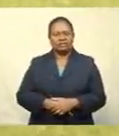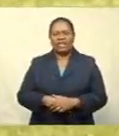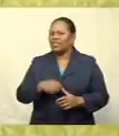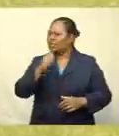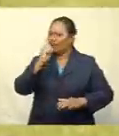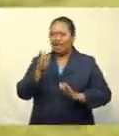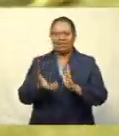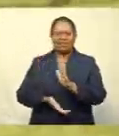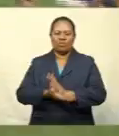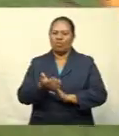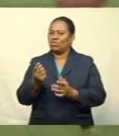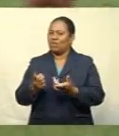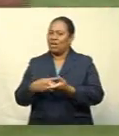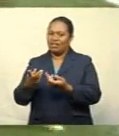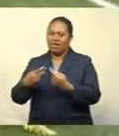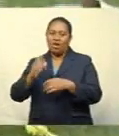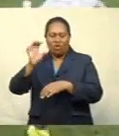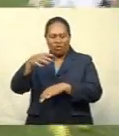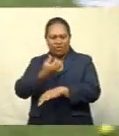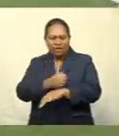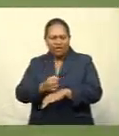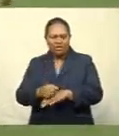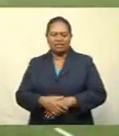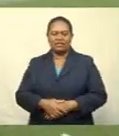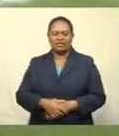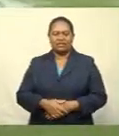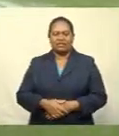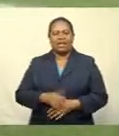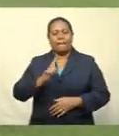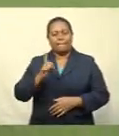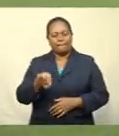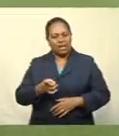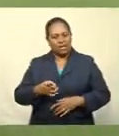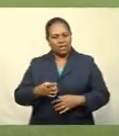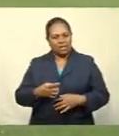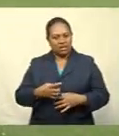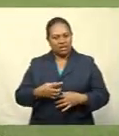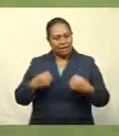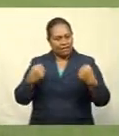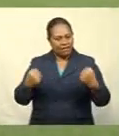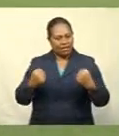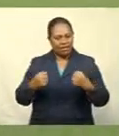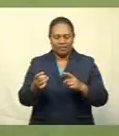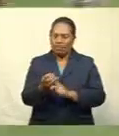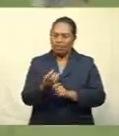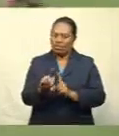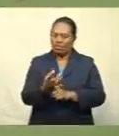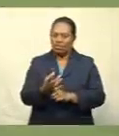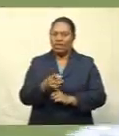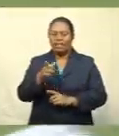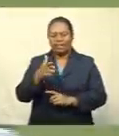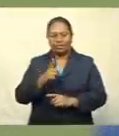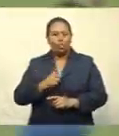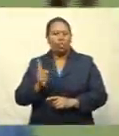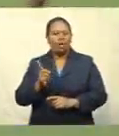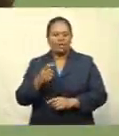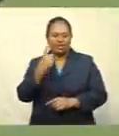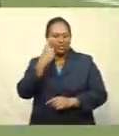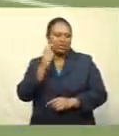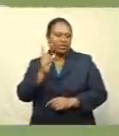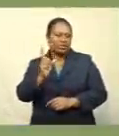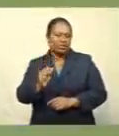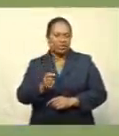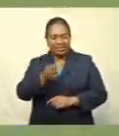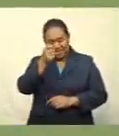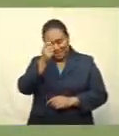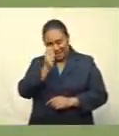play. You can train as hard as you can, but match fitness is very important. That's what they're trying to do, and I ask clubs and I